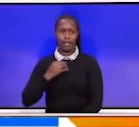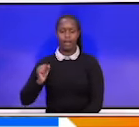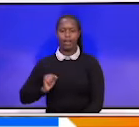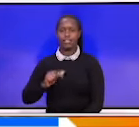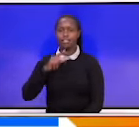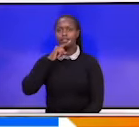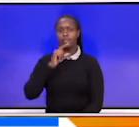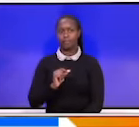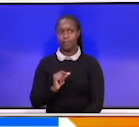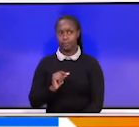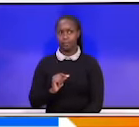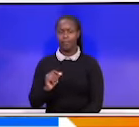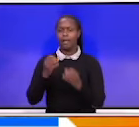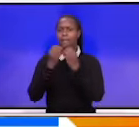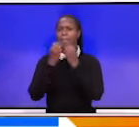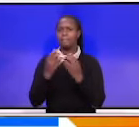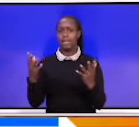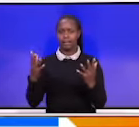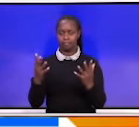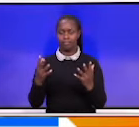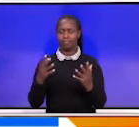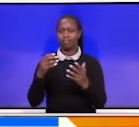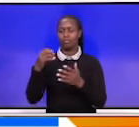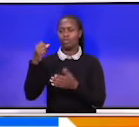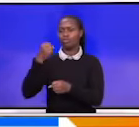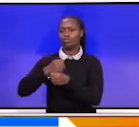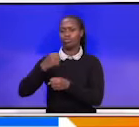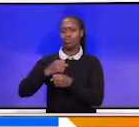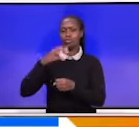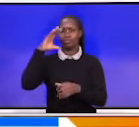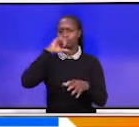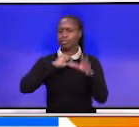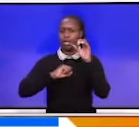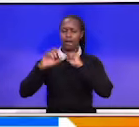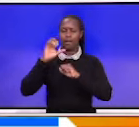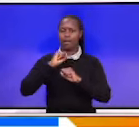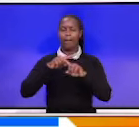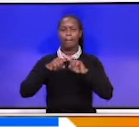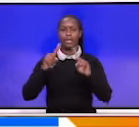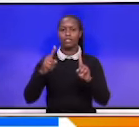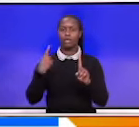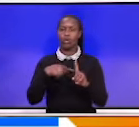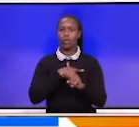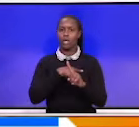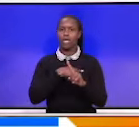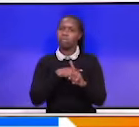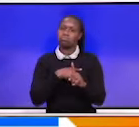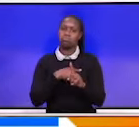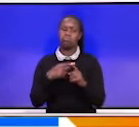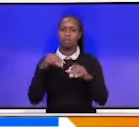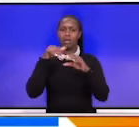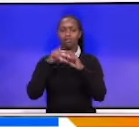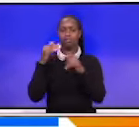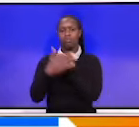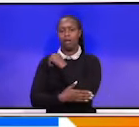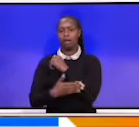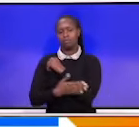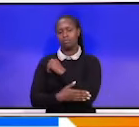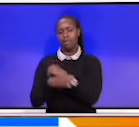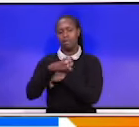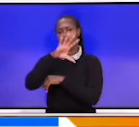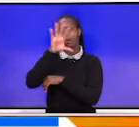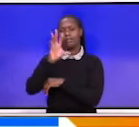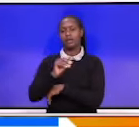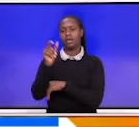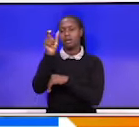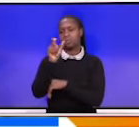gentlemen, despite the many unemployment challenges we may find ourselves in as a country, East African